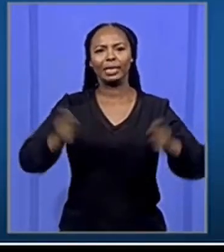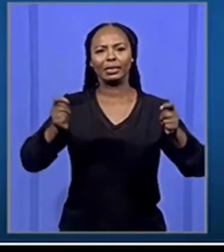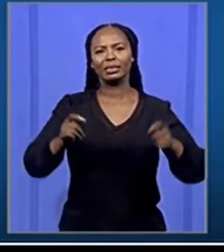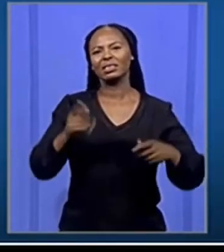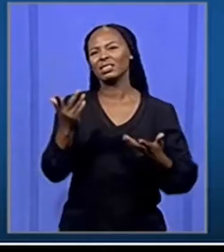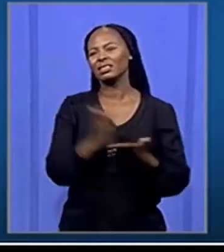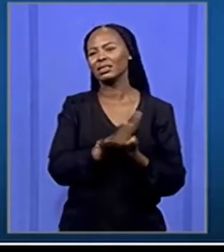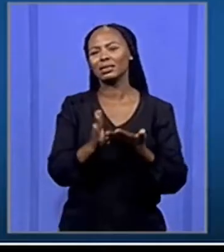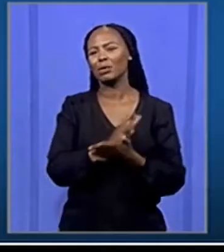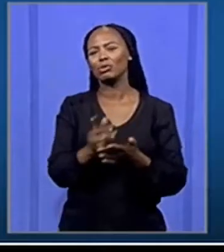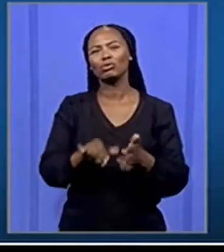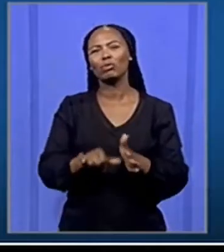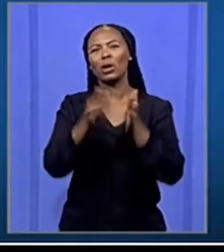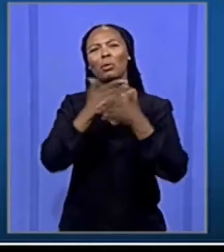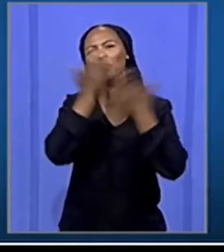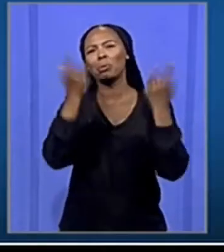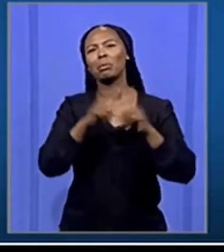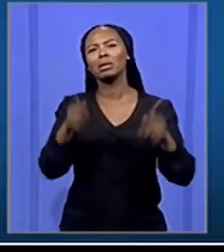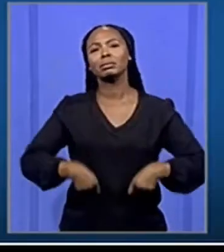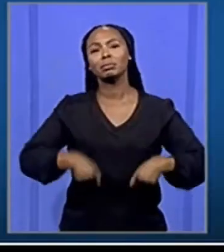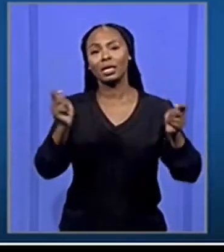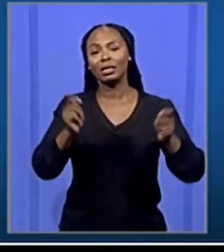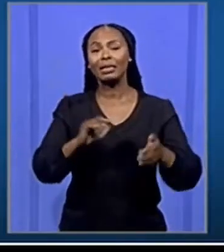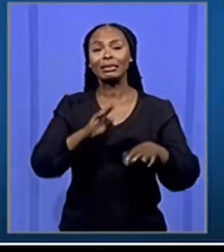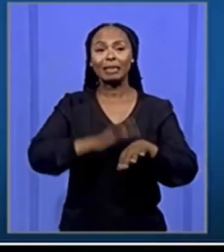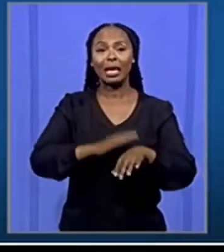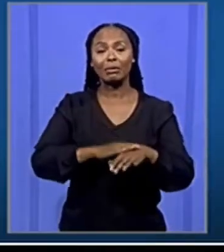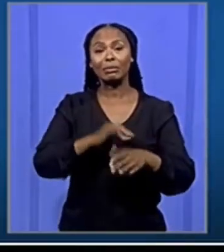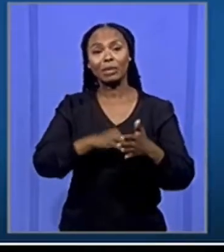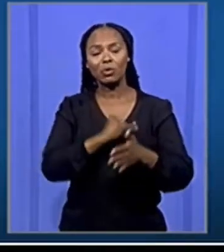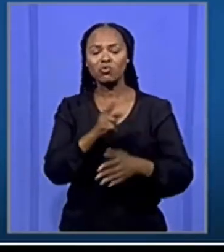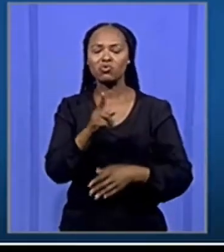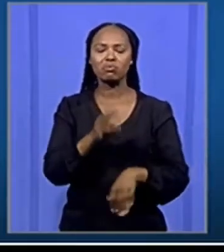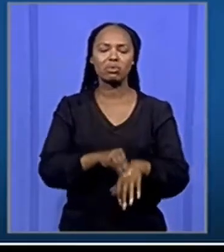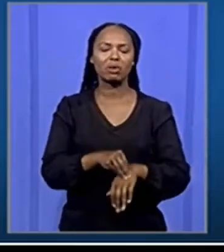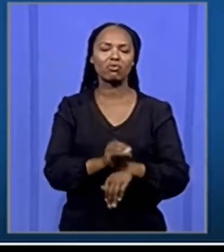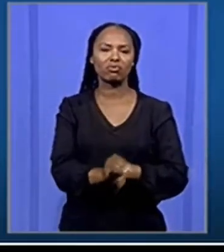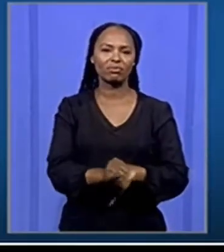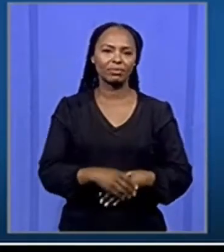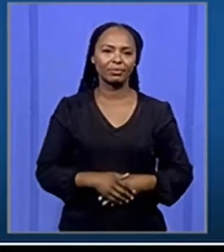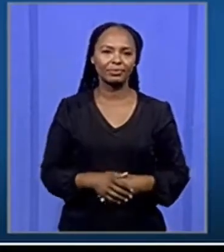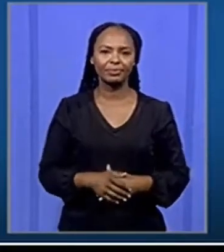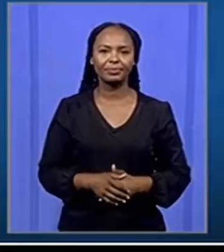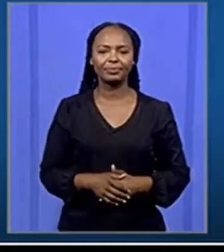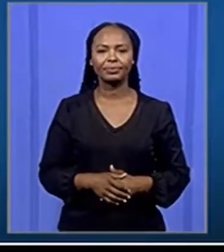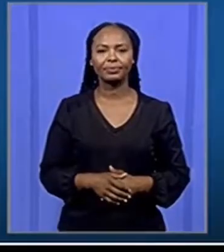a swanela ge kgwedi ya Pherekgong e fihla ke mathata.